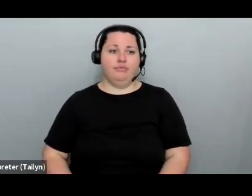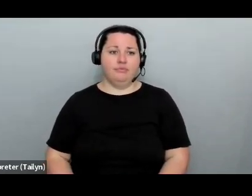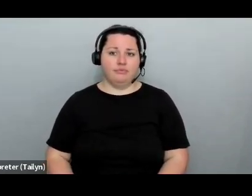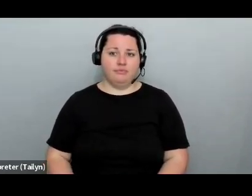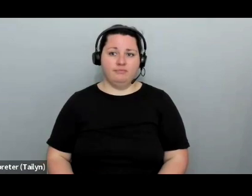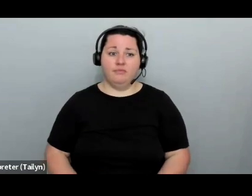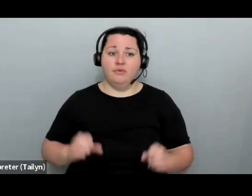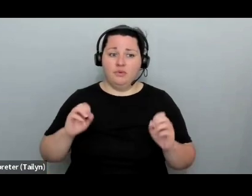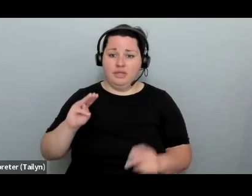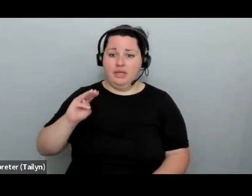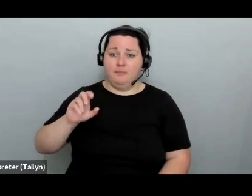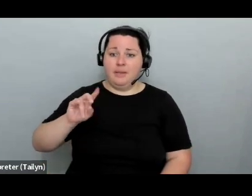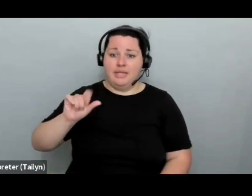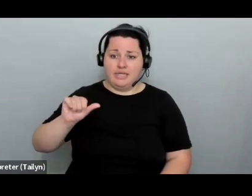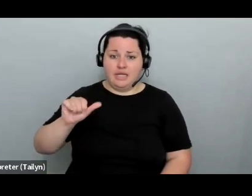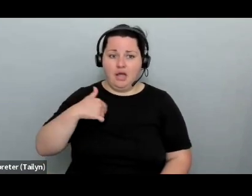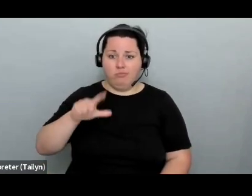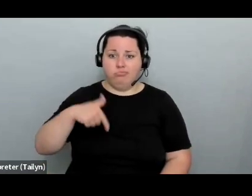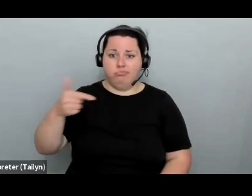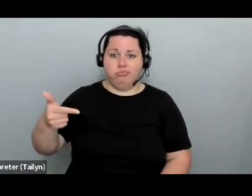All right, Melinda, I will turn it over to you.